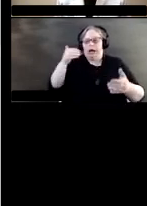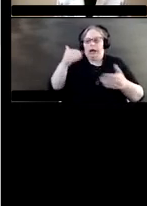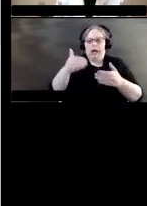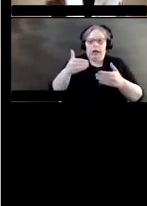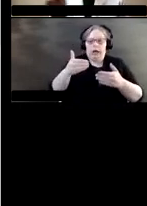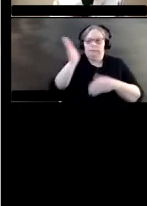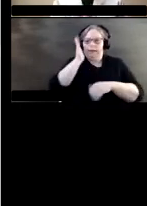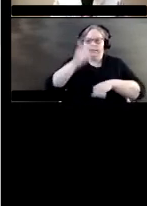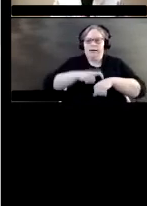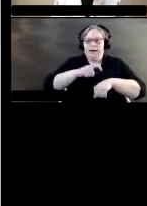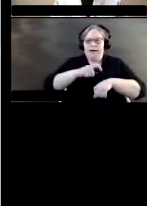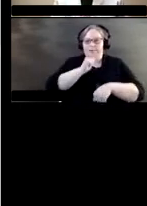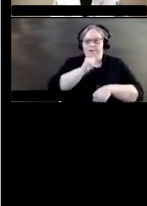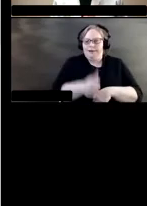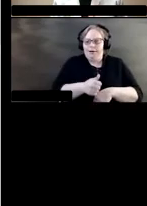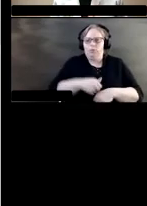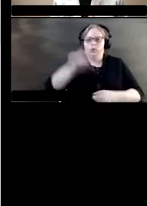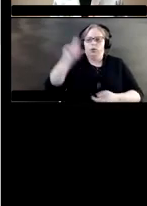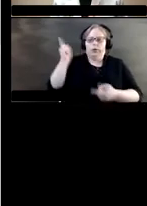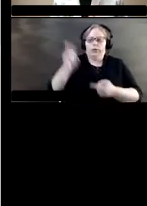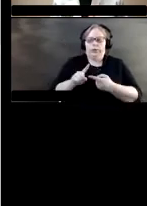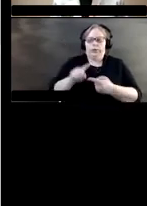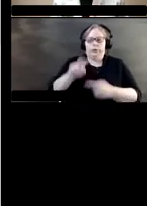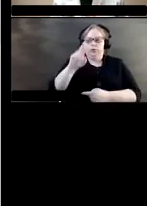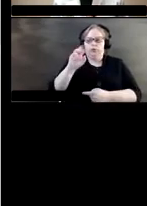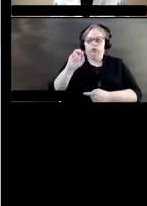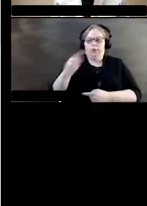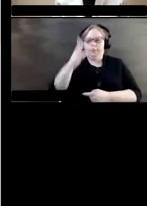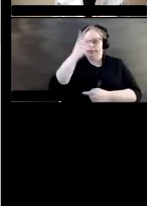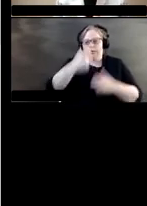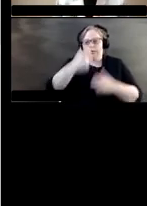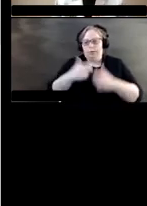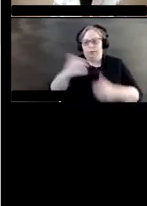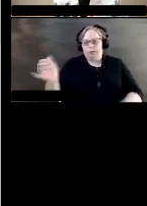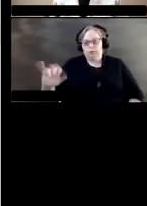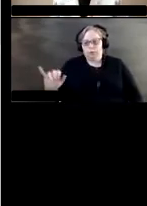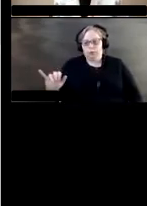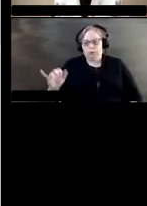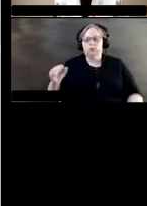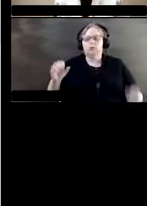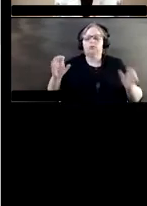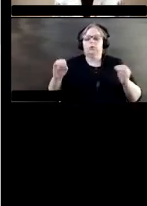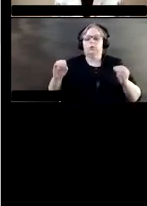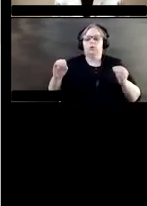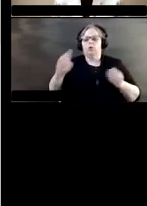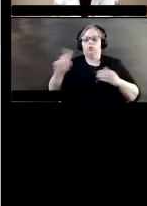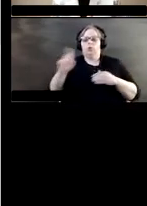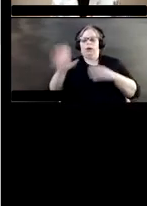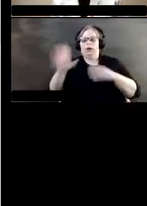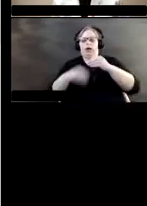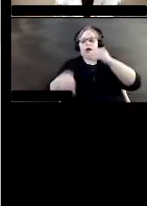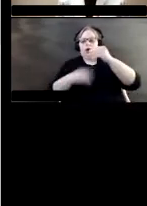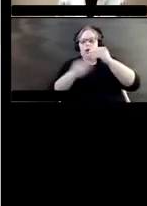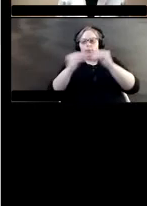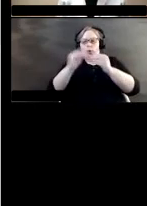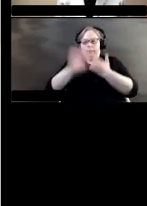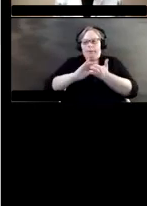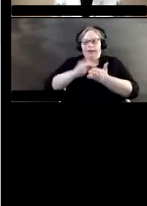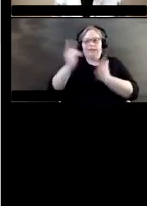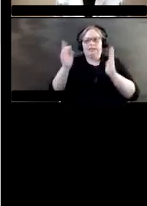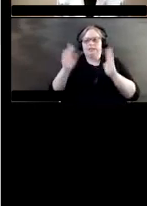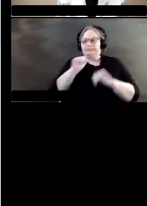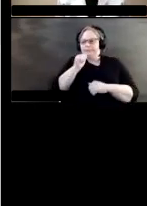bedtime will decrease that REM sleep disorder. So it's not always adding more medications. For me, sometimes it's